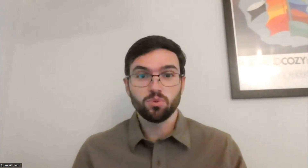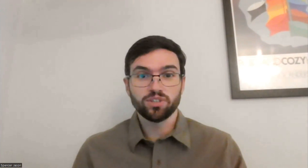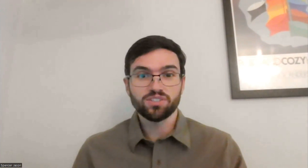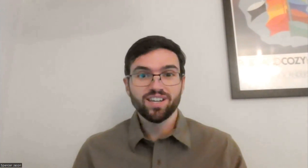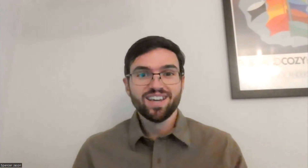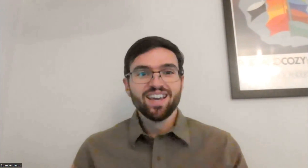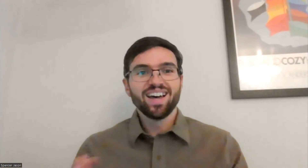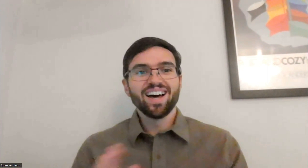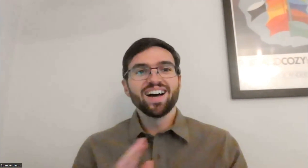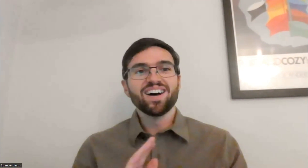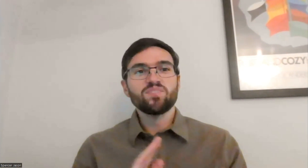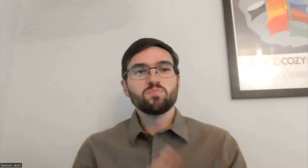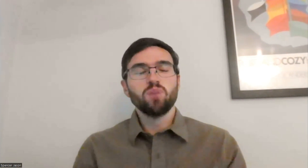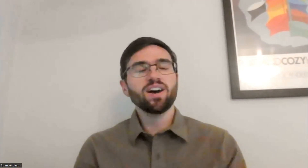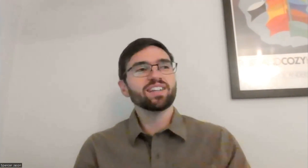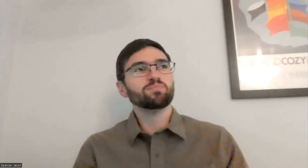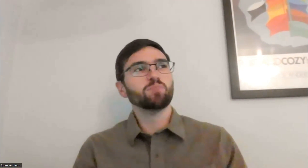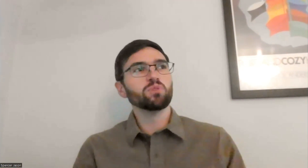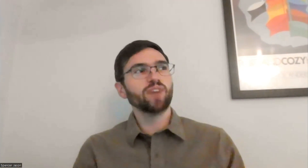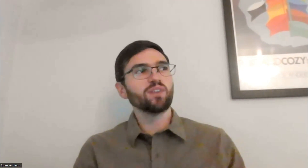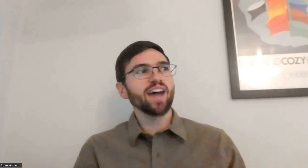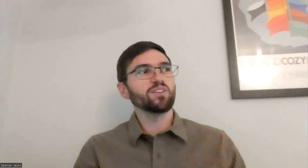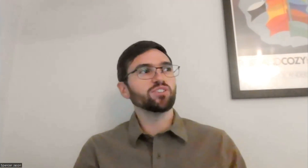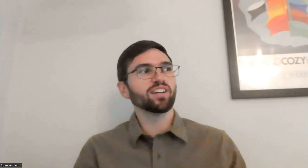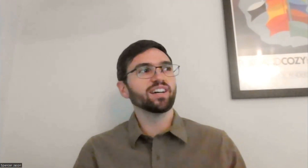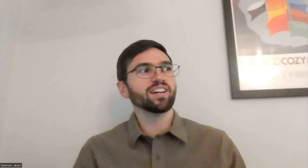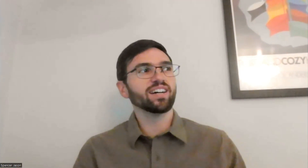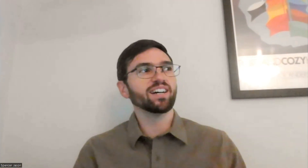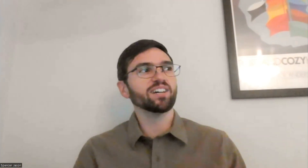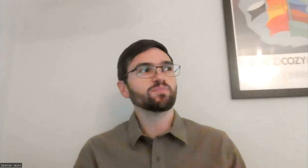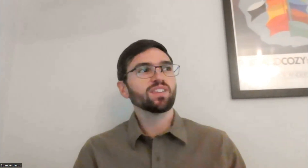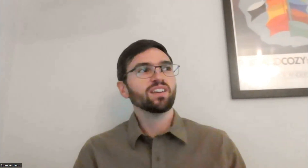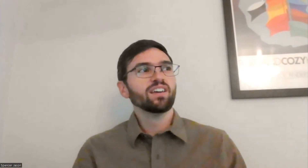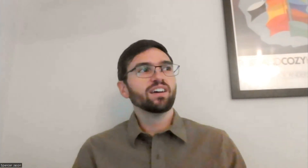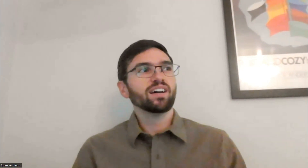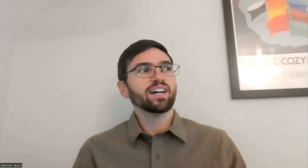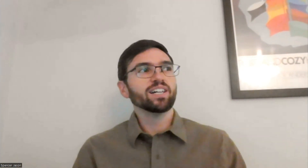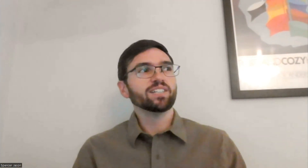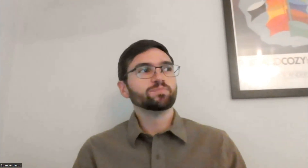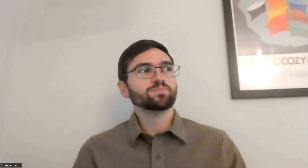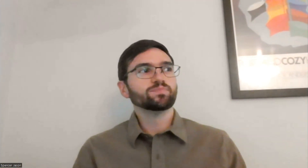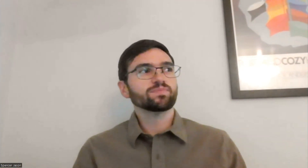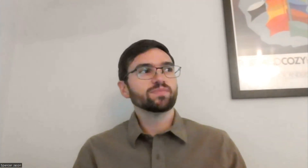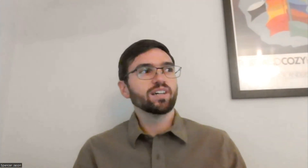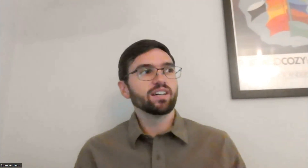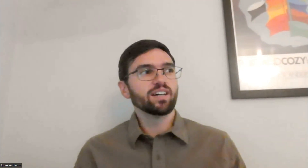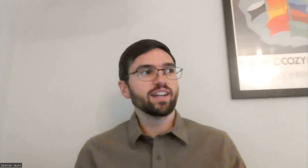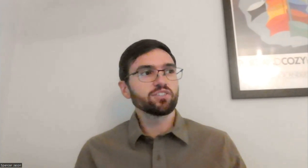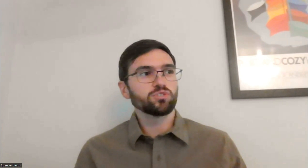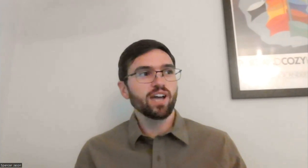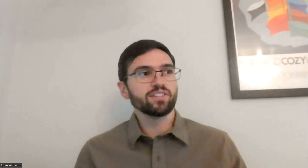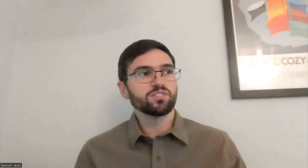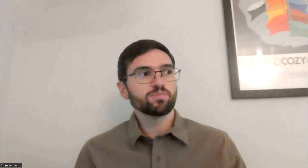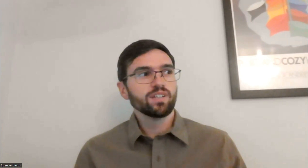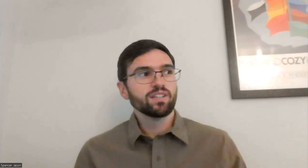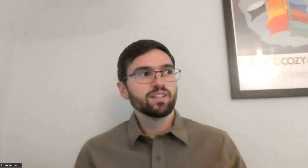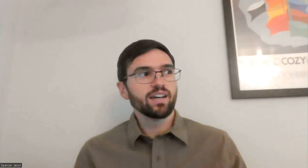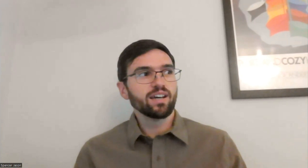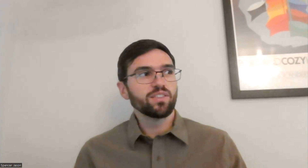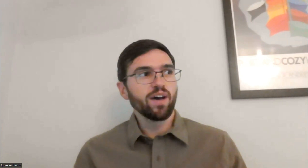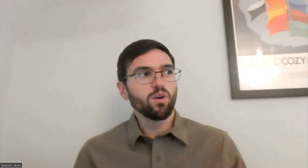by his PowerPoints. Uh, but we found out during a an